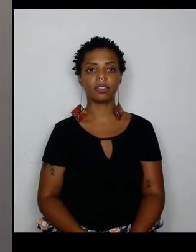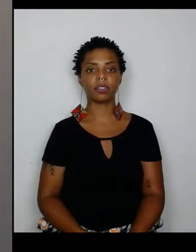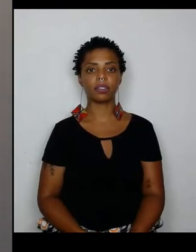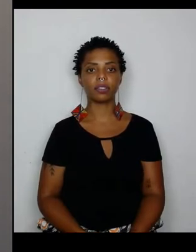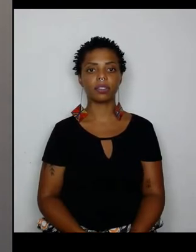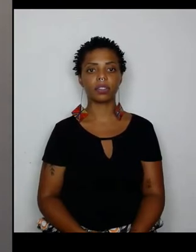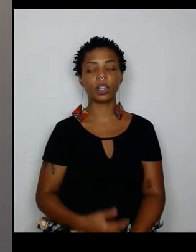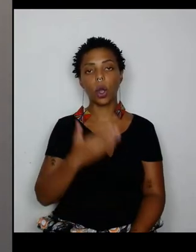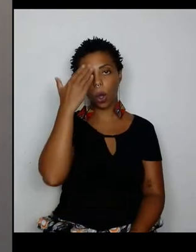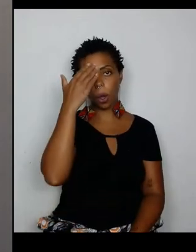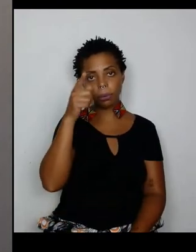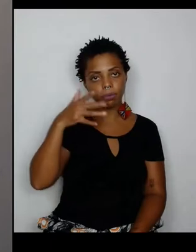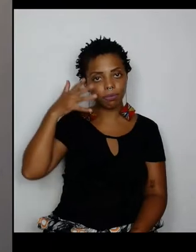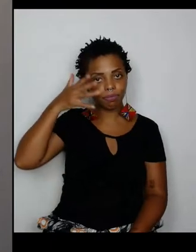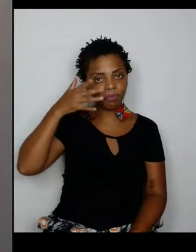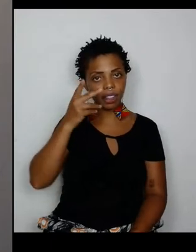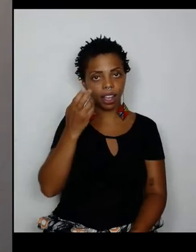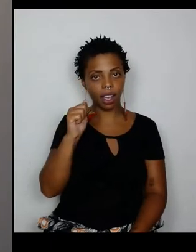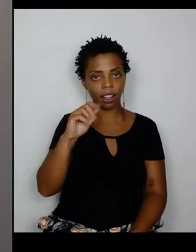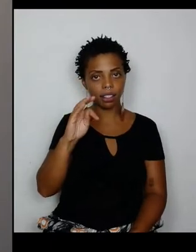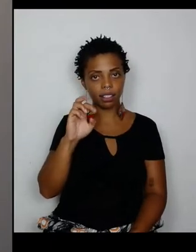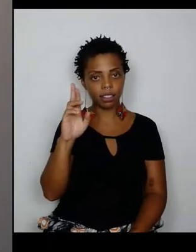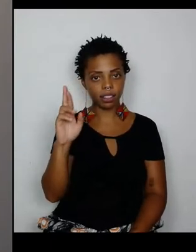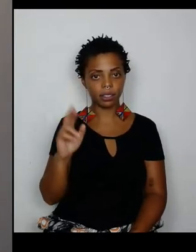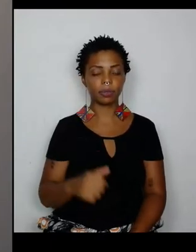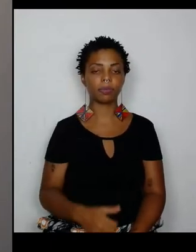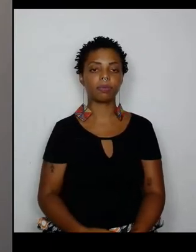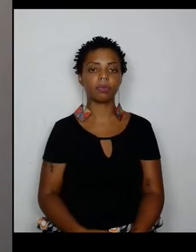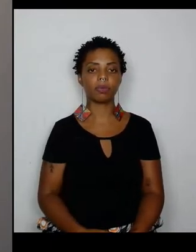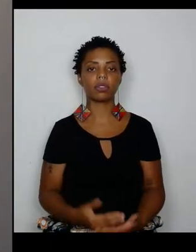thank you very much for your talk heather